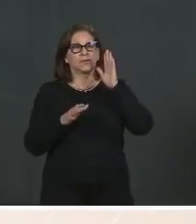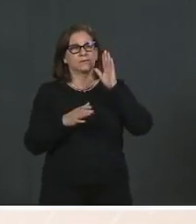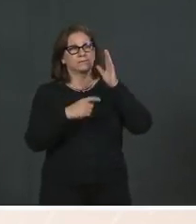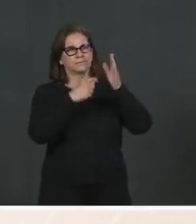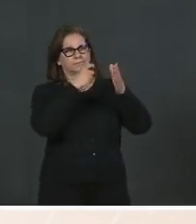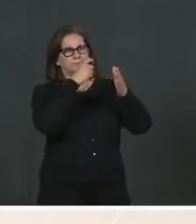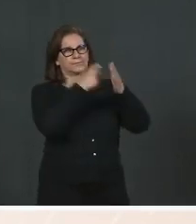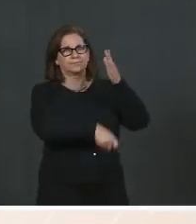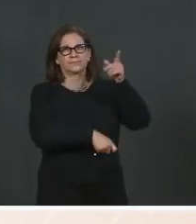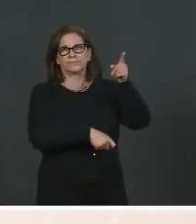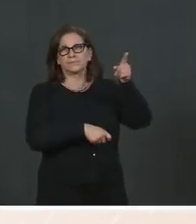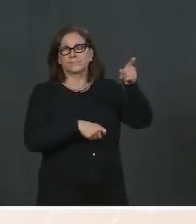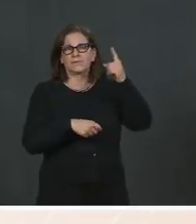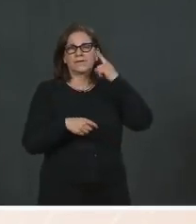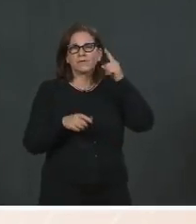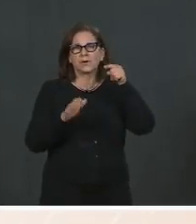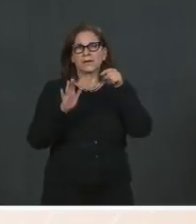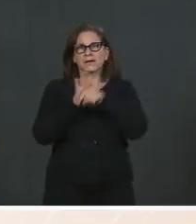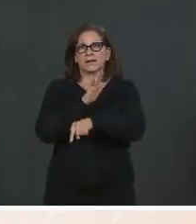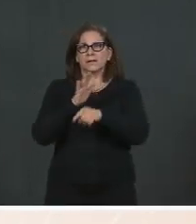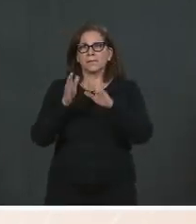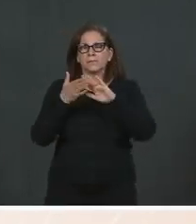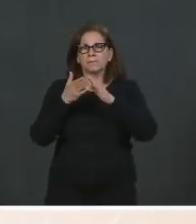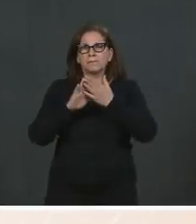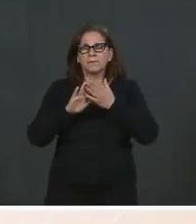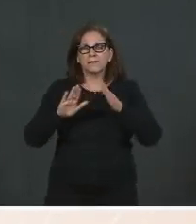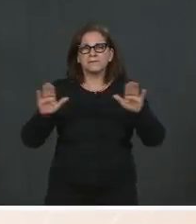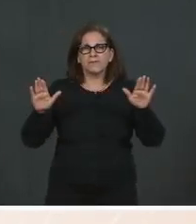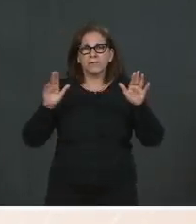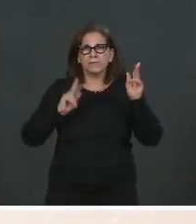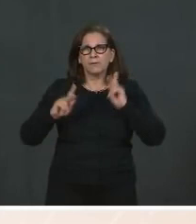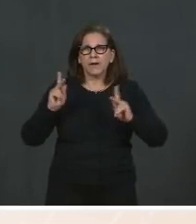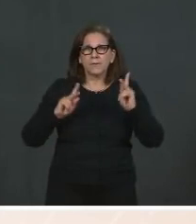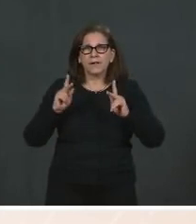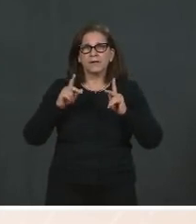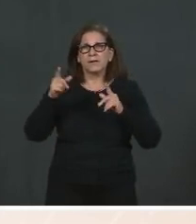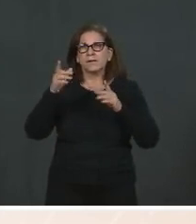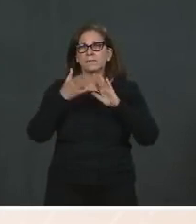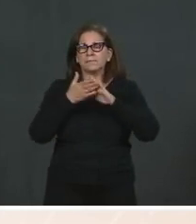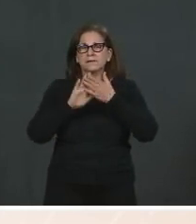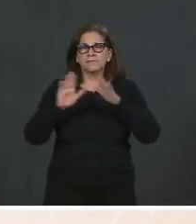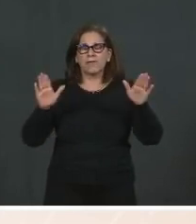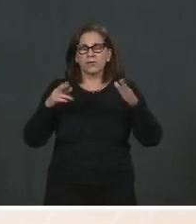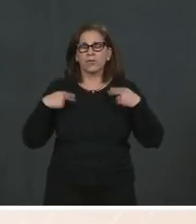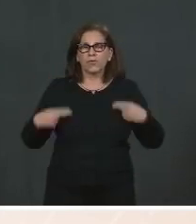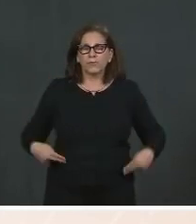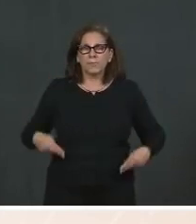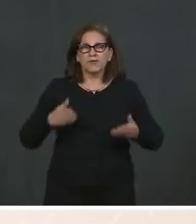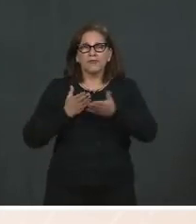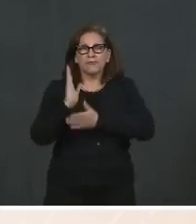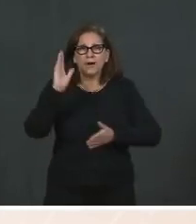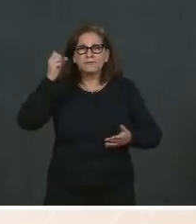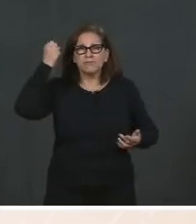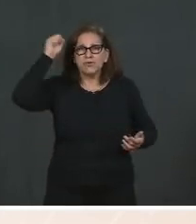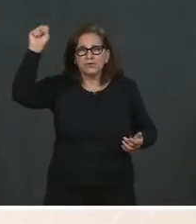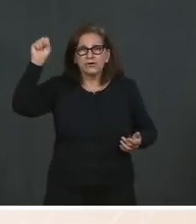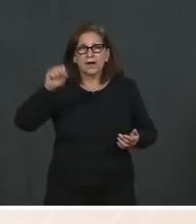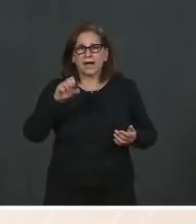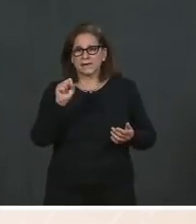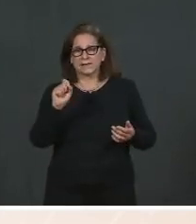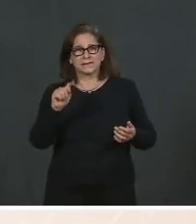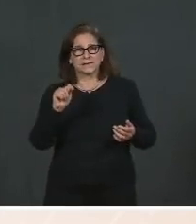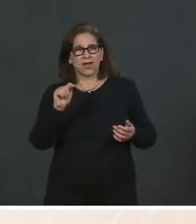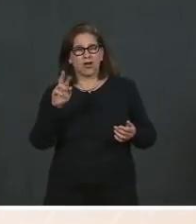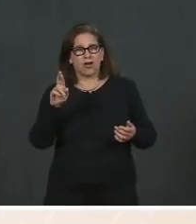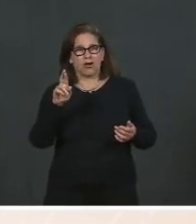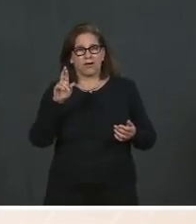peaceful protesters and the suppression of human rights. Today, USTR announced the suspension of all U.S. engagement with Burma